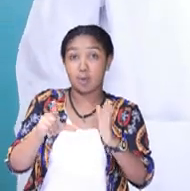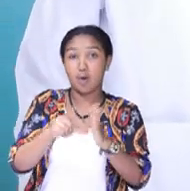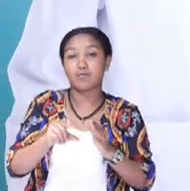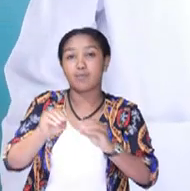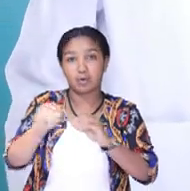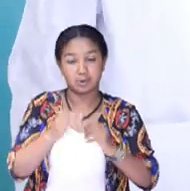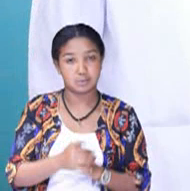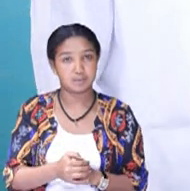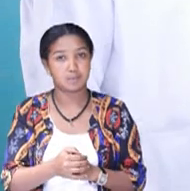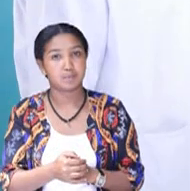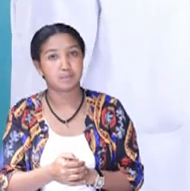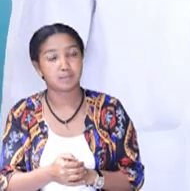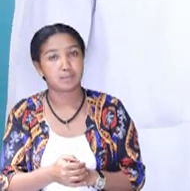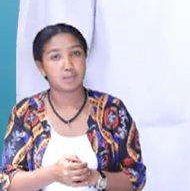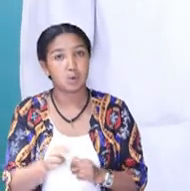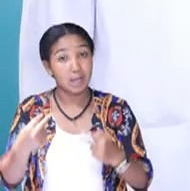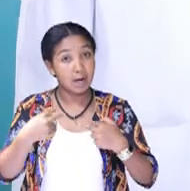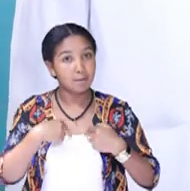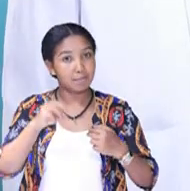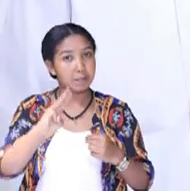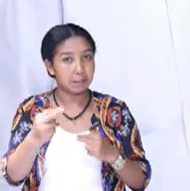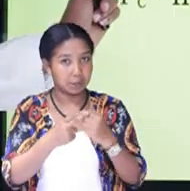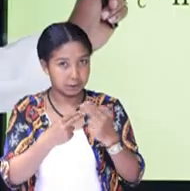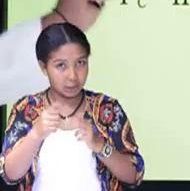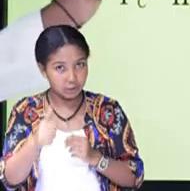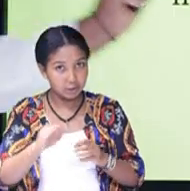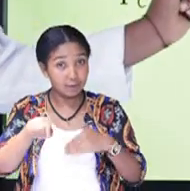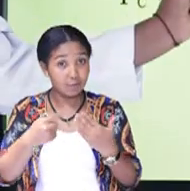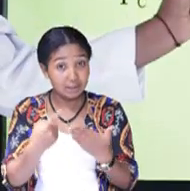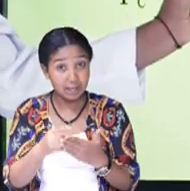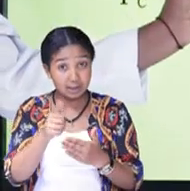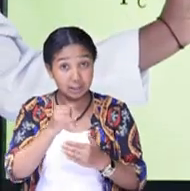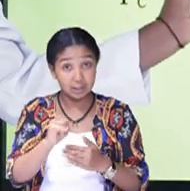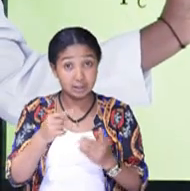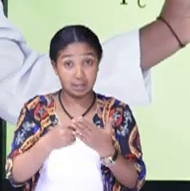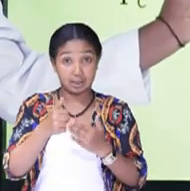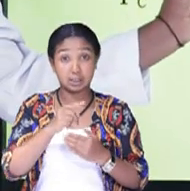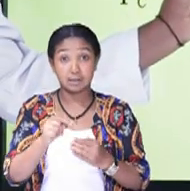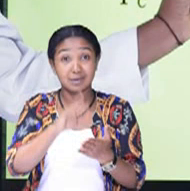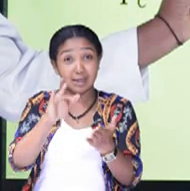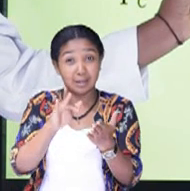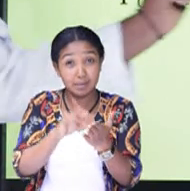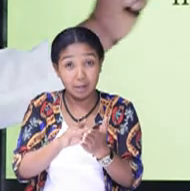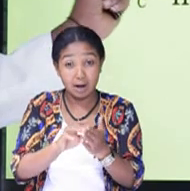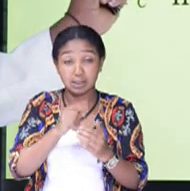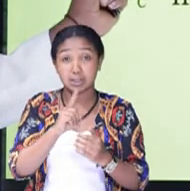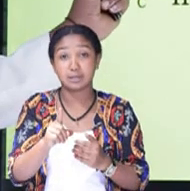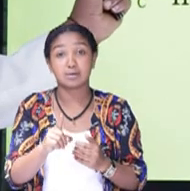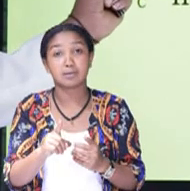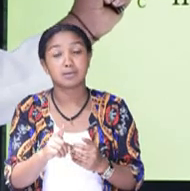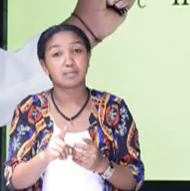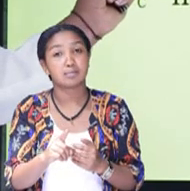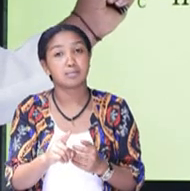it to be law of acceleration. We can have mass times acceleration. Therefore, this acceleration, centripetal acceleration, the force is